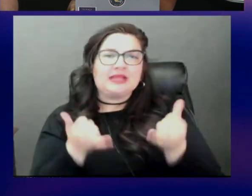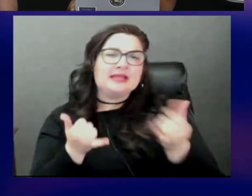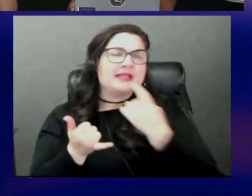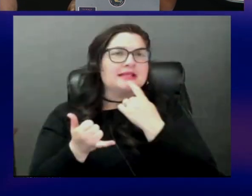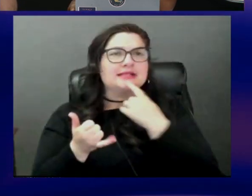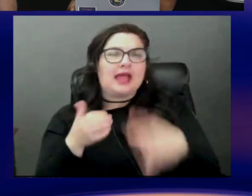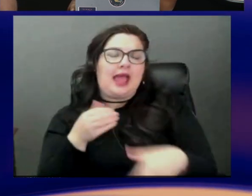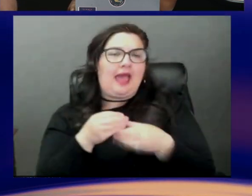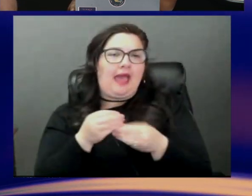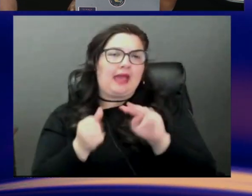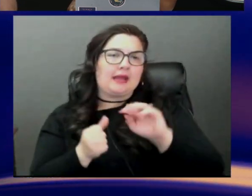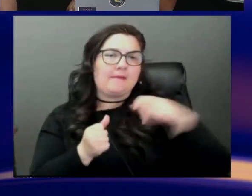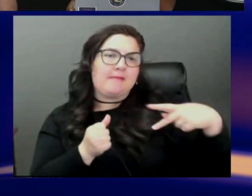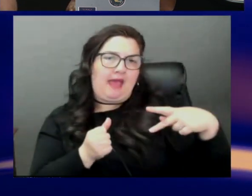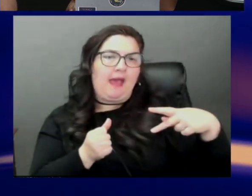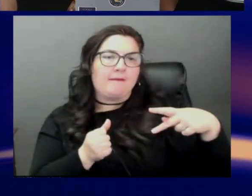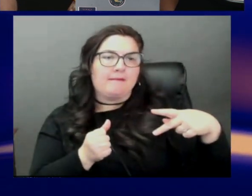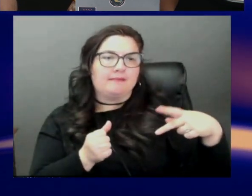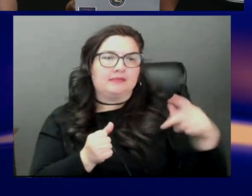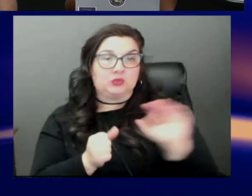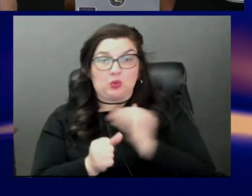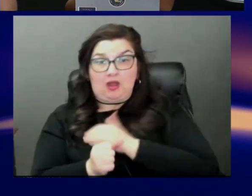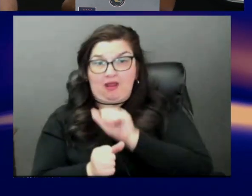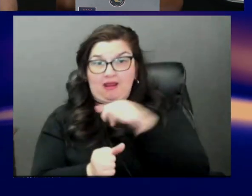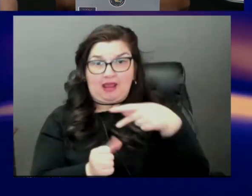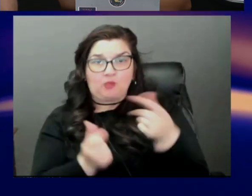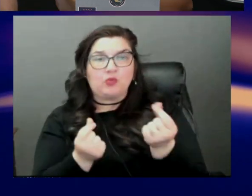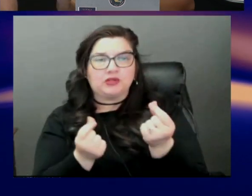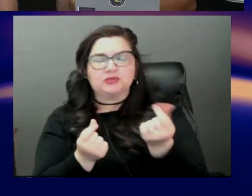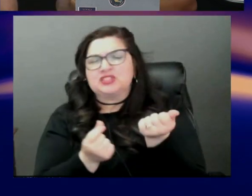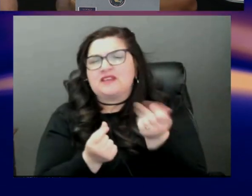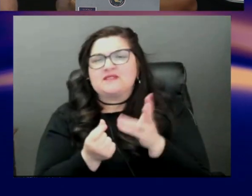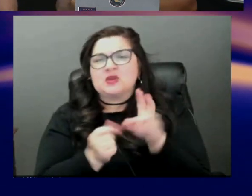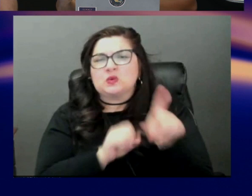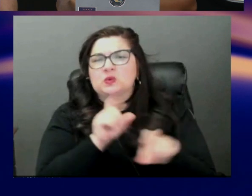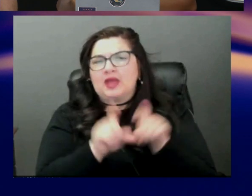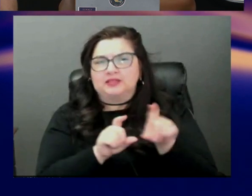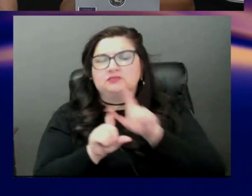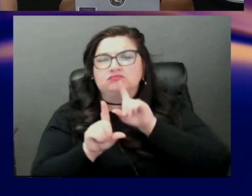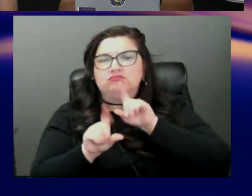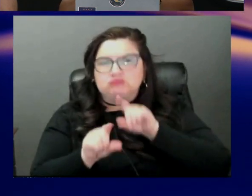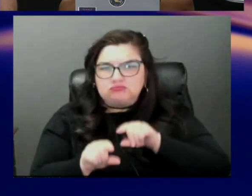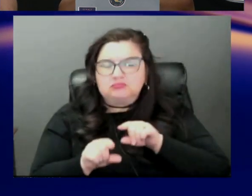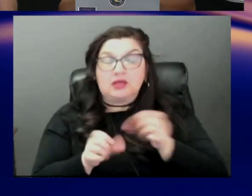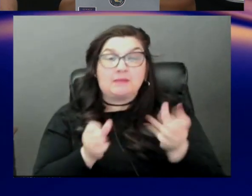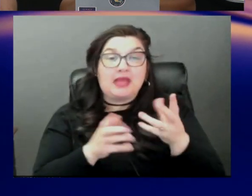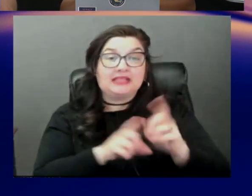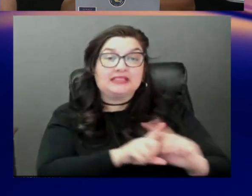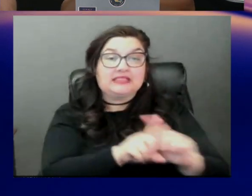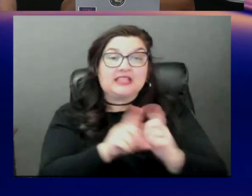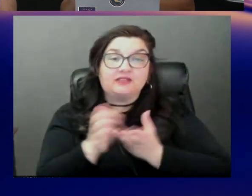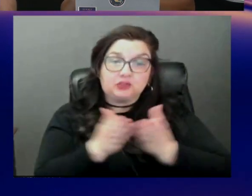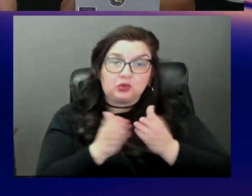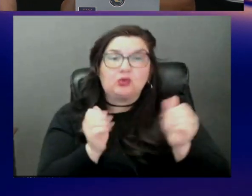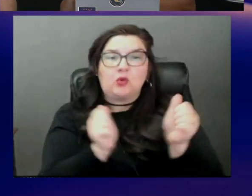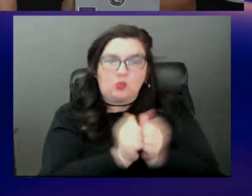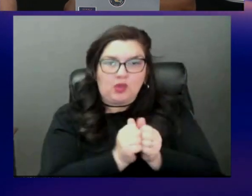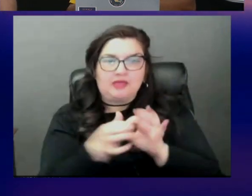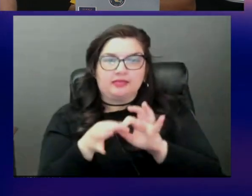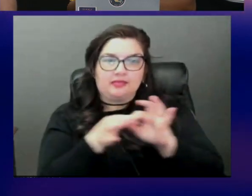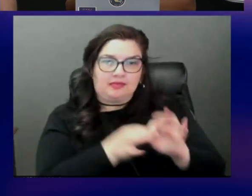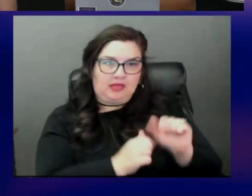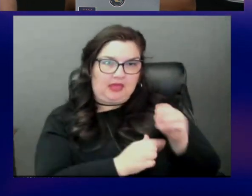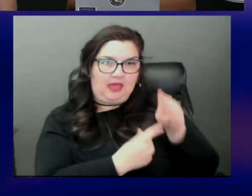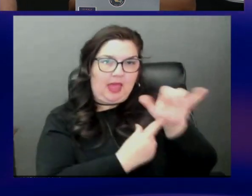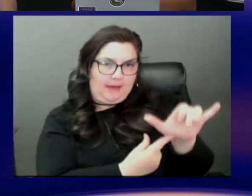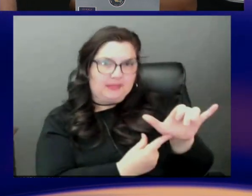map to our app. We choose map. It's going to ask us a couple of questions. A lot of the different services with Amplify require that you do